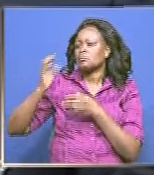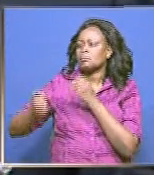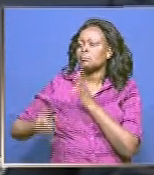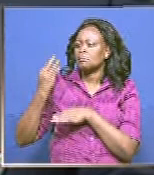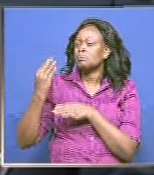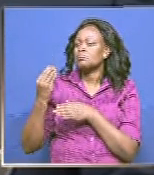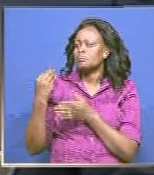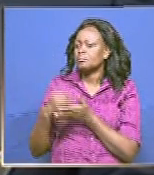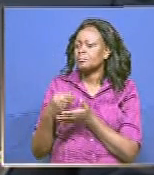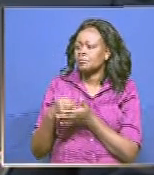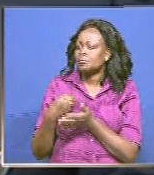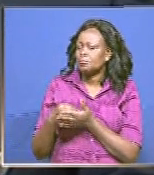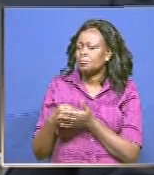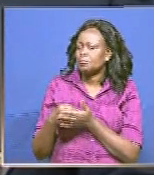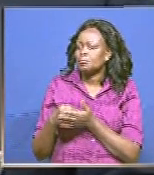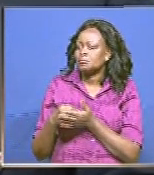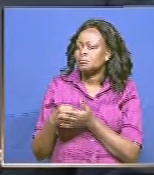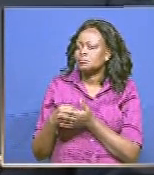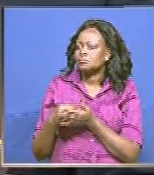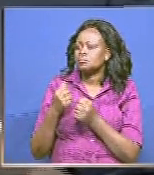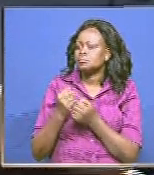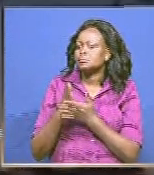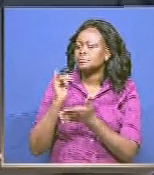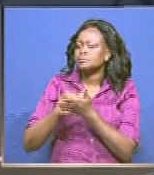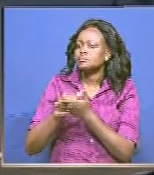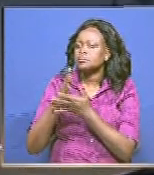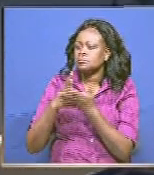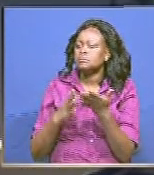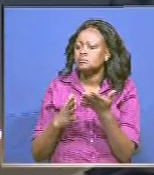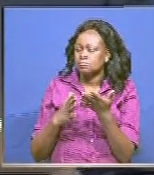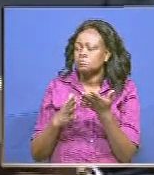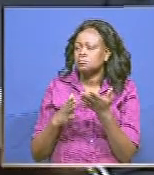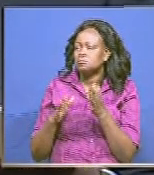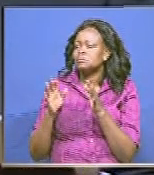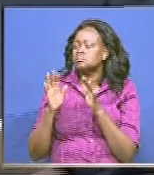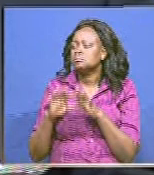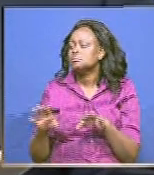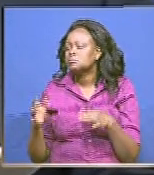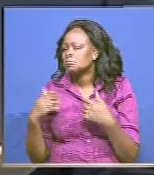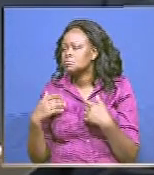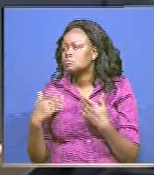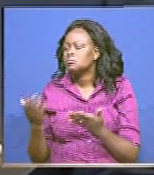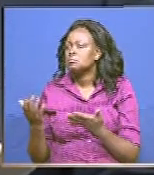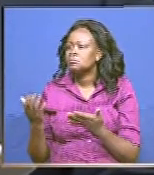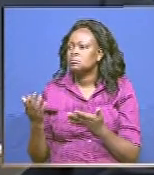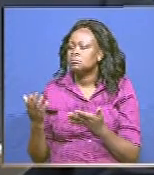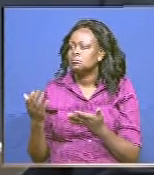of income, making sure in some of the markets we have our collection,